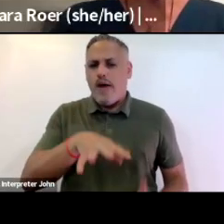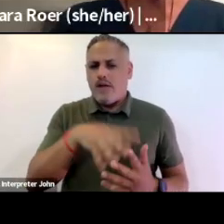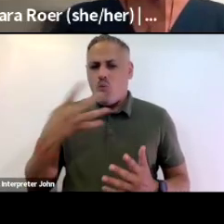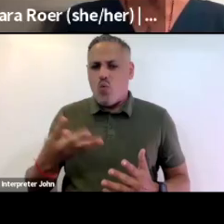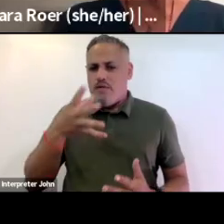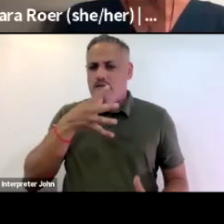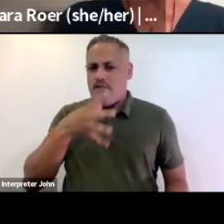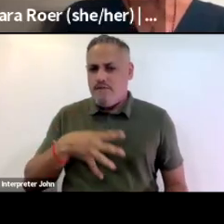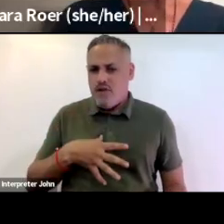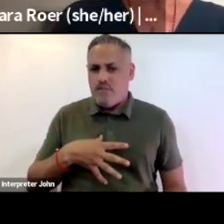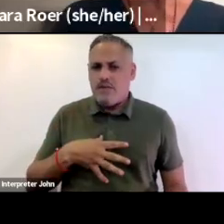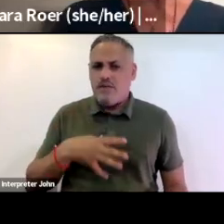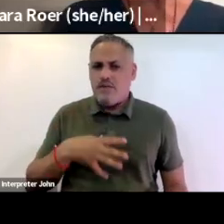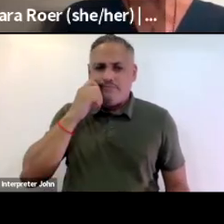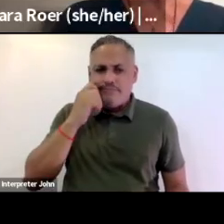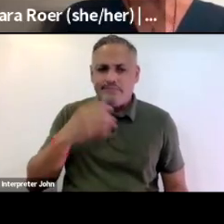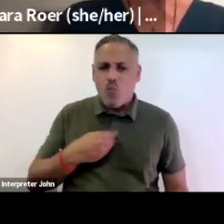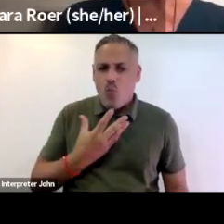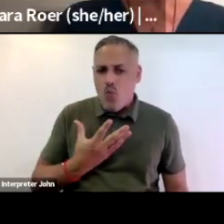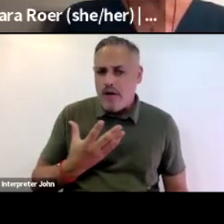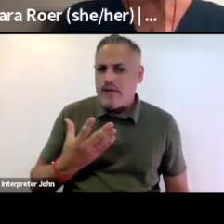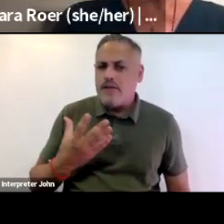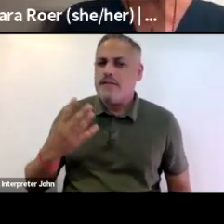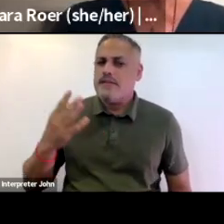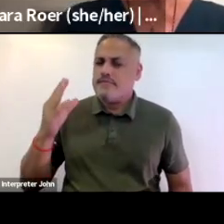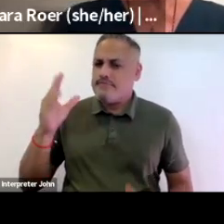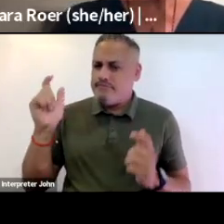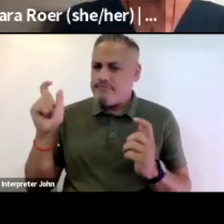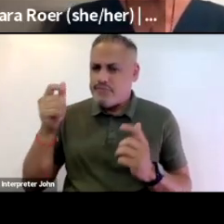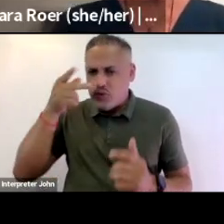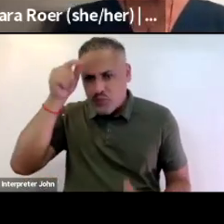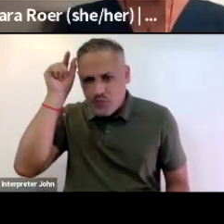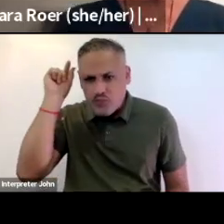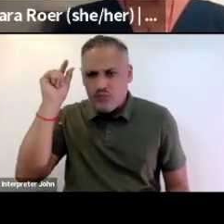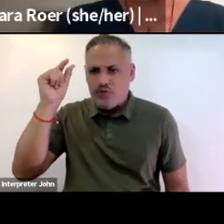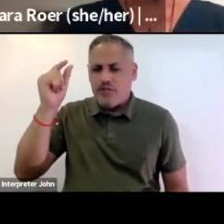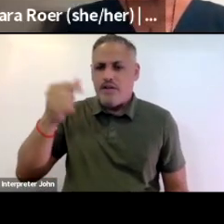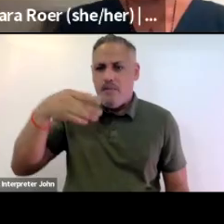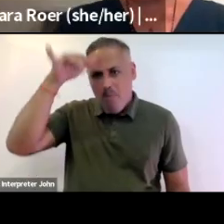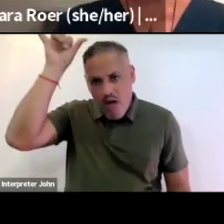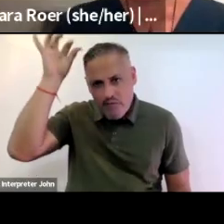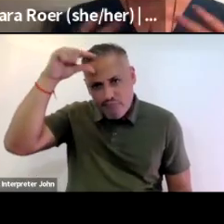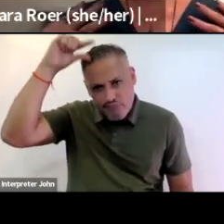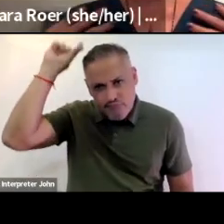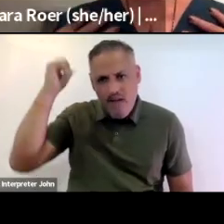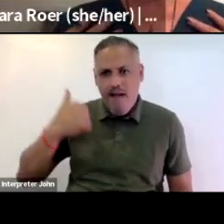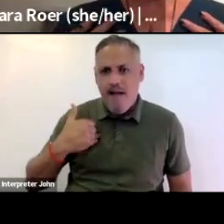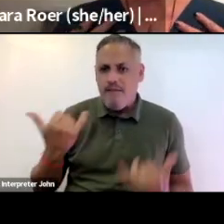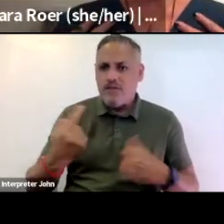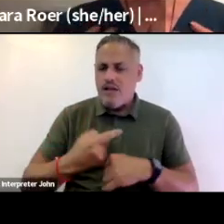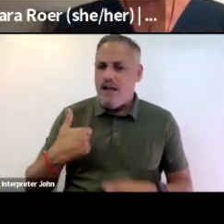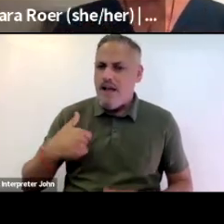pale skin, short salt and pepper hair with a bleached streak through the curls over my forehead, and today I'm wearing a